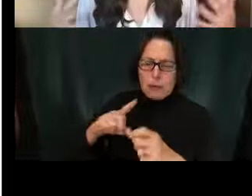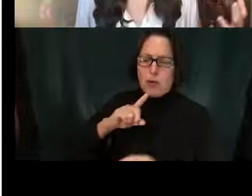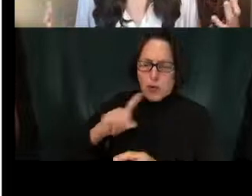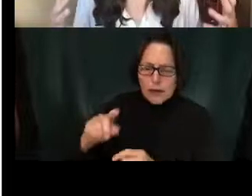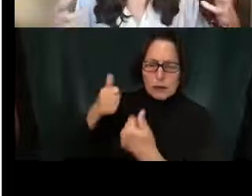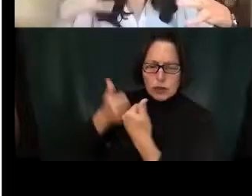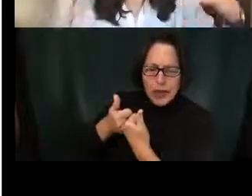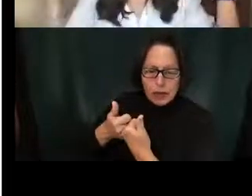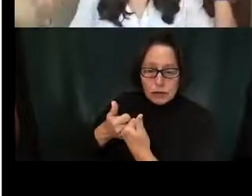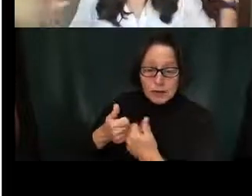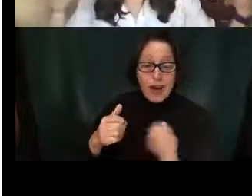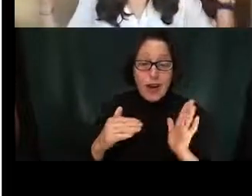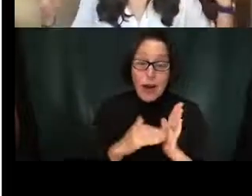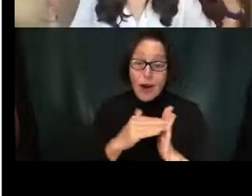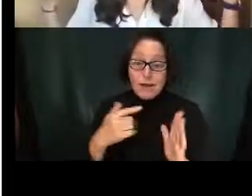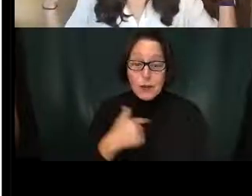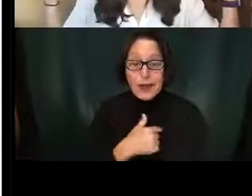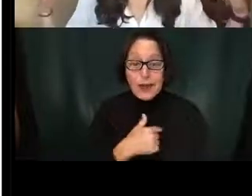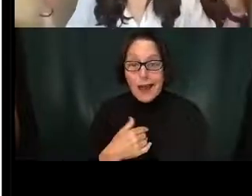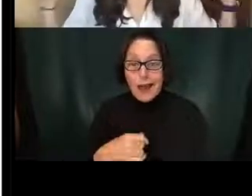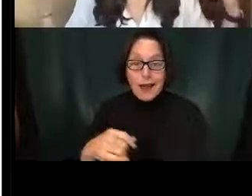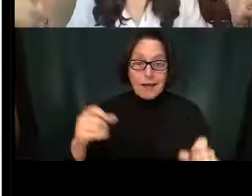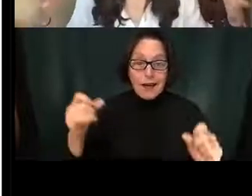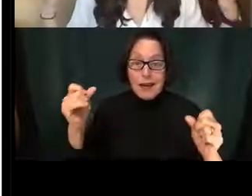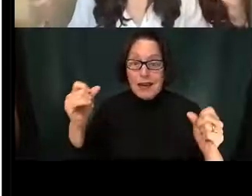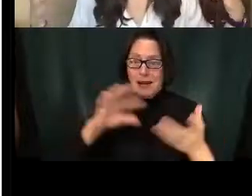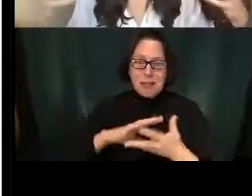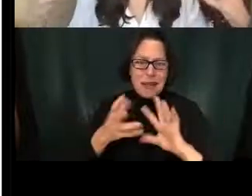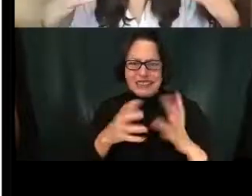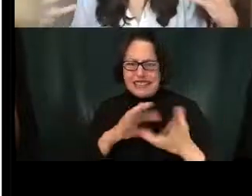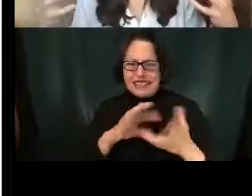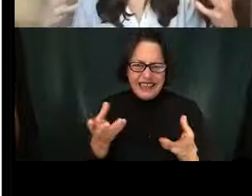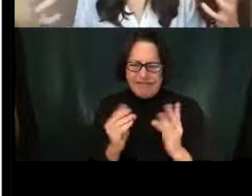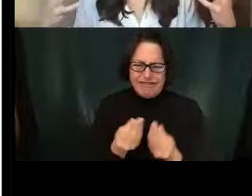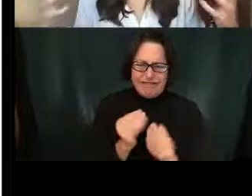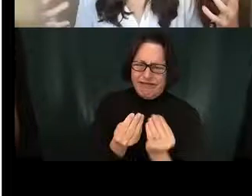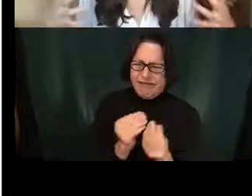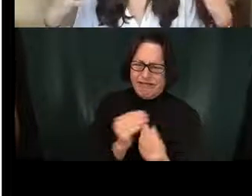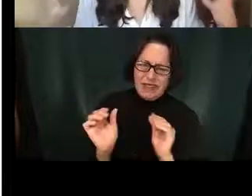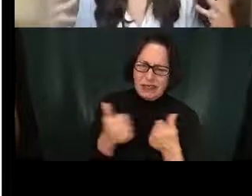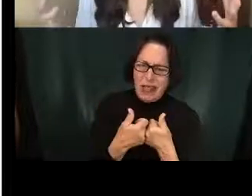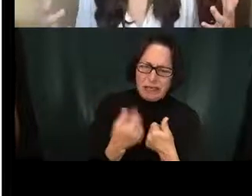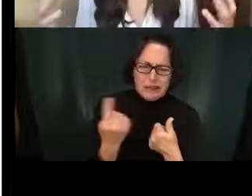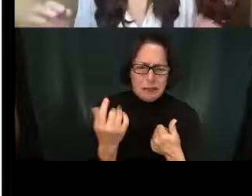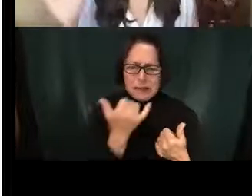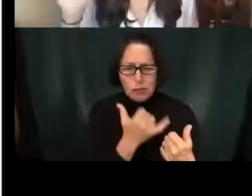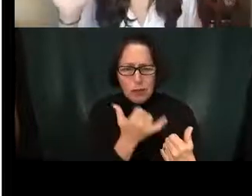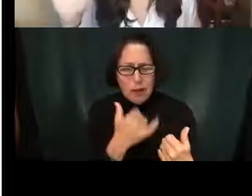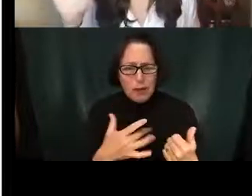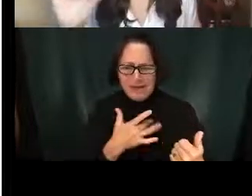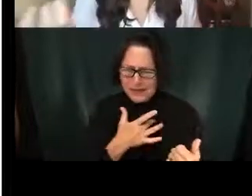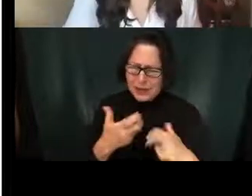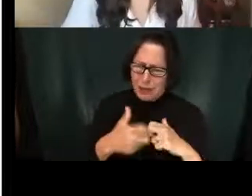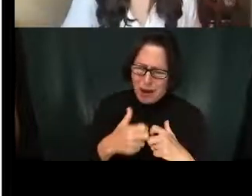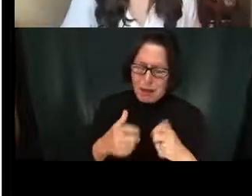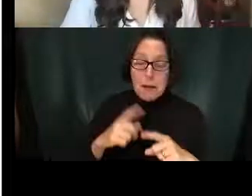Often we have this sort of presenting messy challenge, or we're feeling something wrong. We have a feeling of a problem, but we need